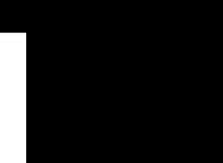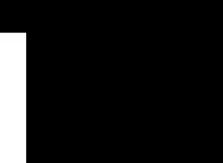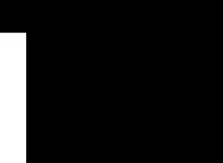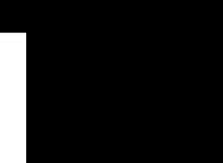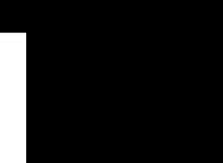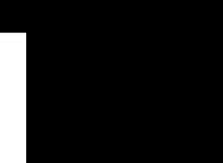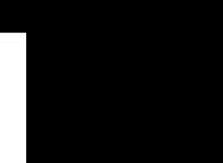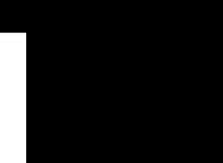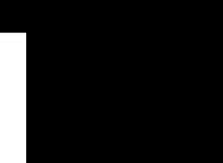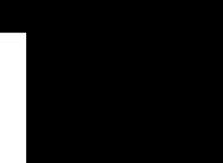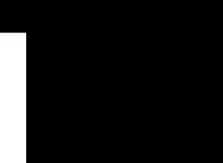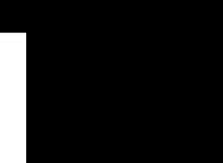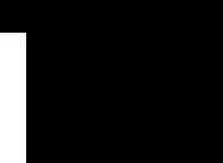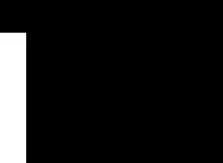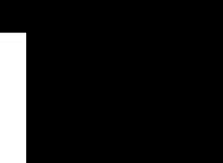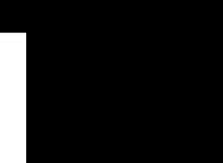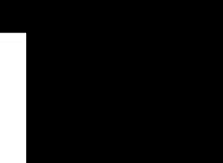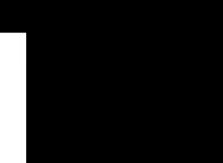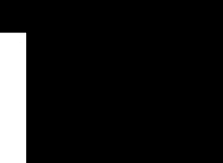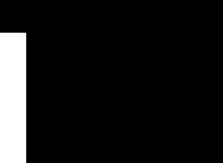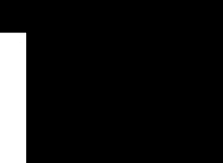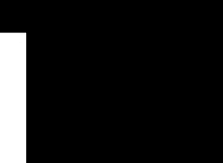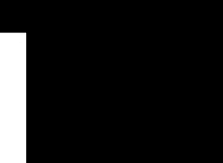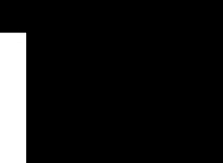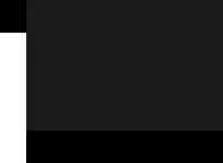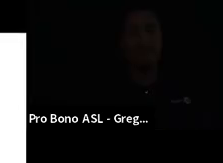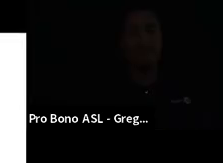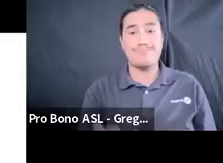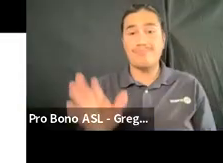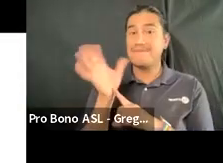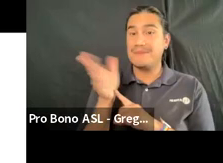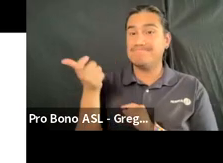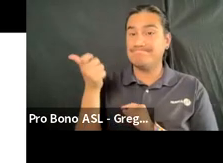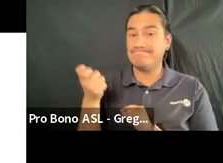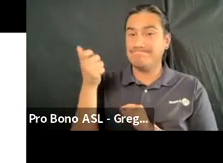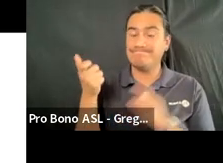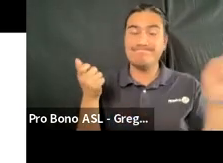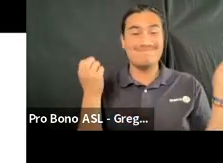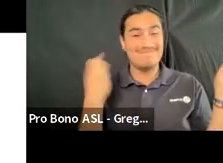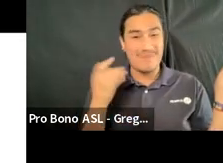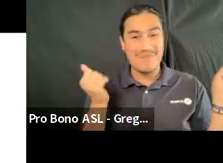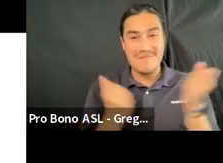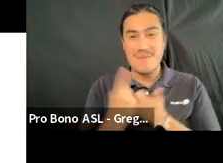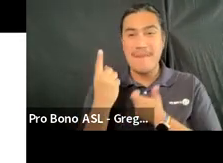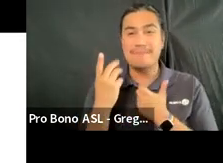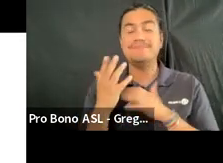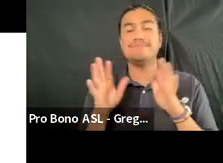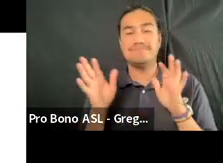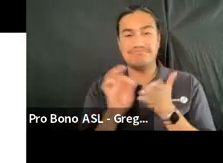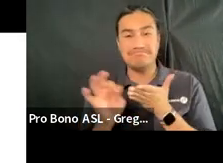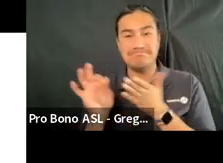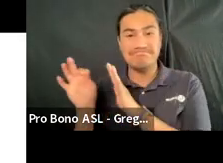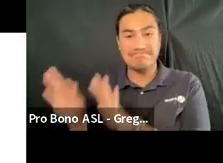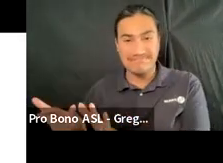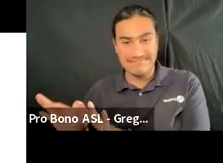Those 5 minutes are up. Amazing. All right, everyone, pens, pencils down, fingers off those